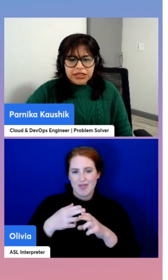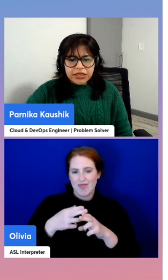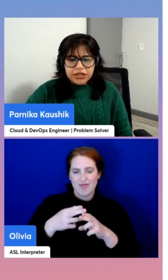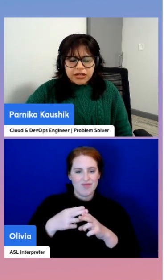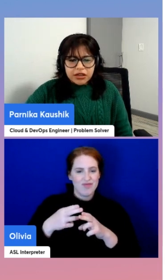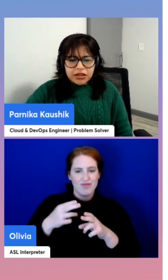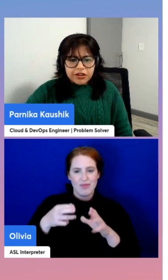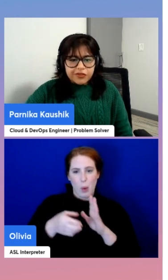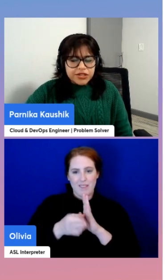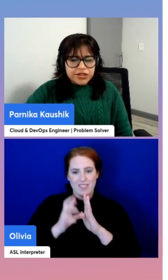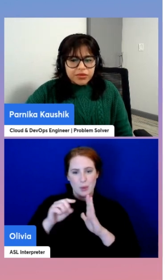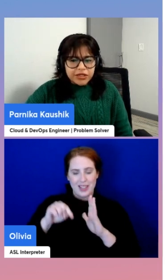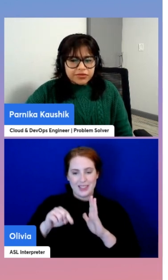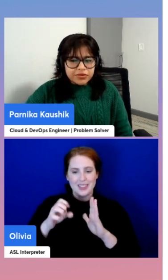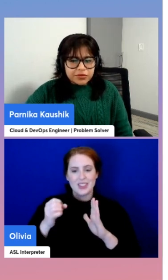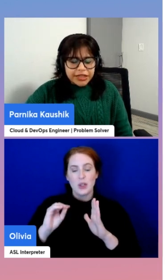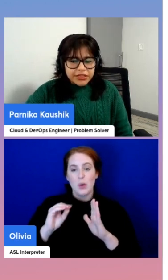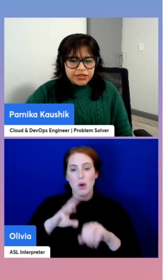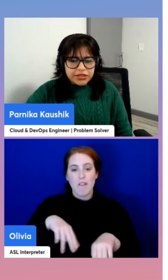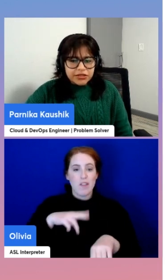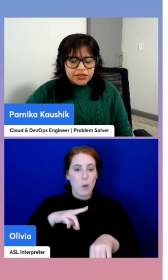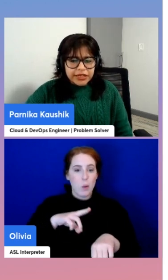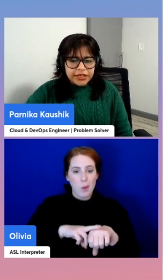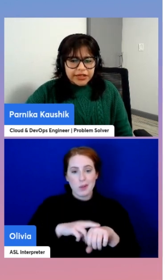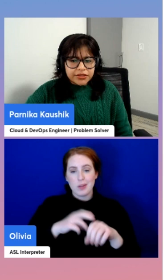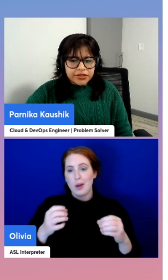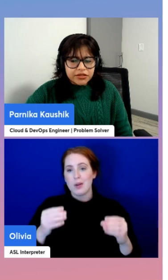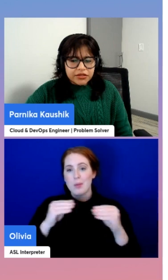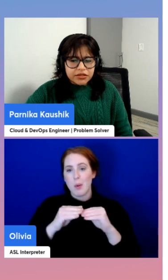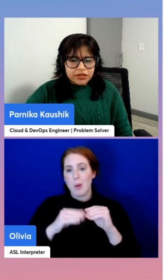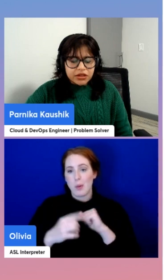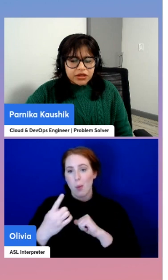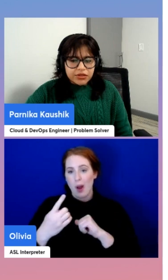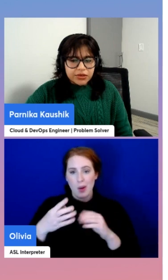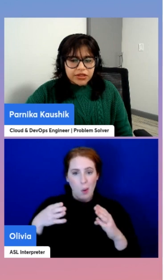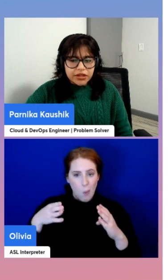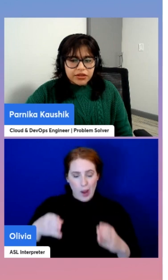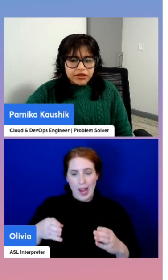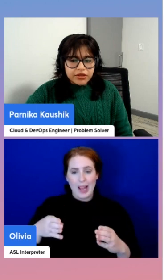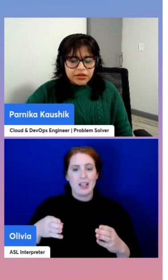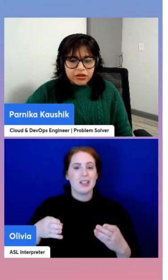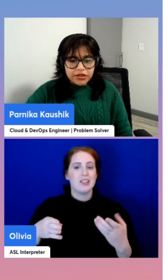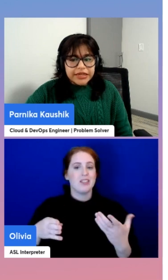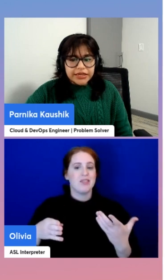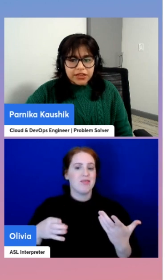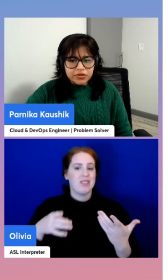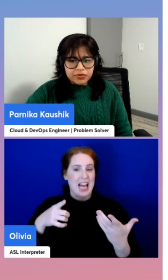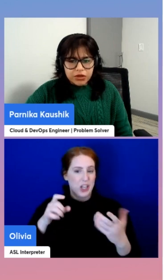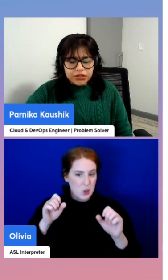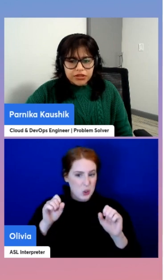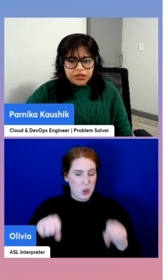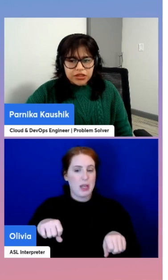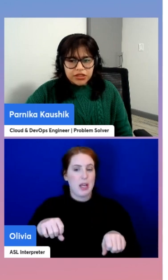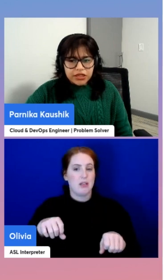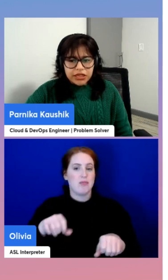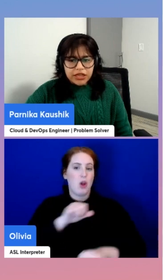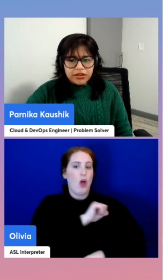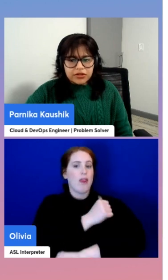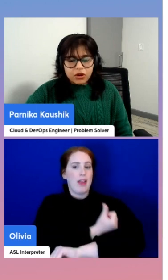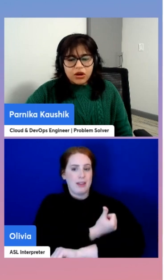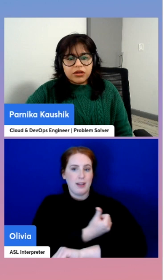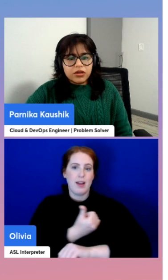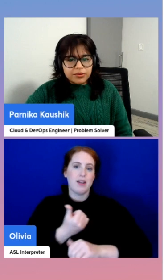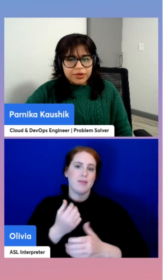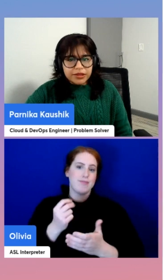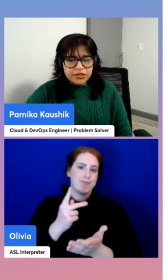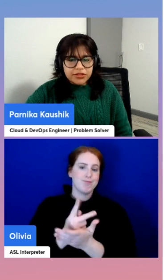it. Of course, there are multiple ways that you can authenticate to Vault,